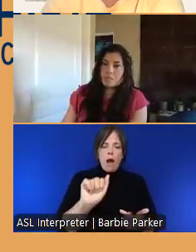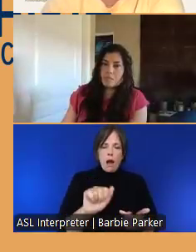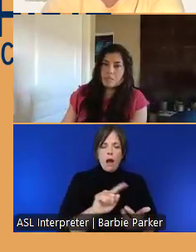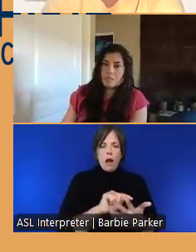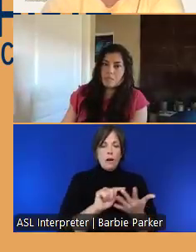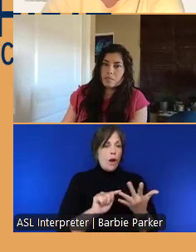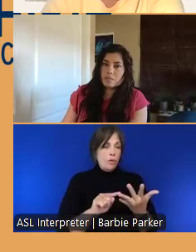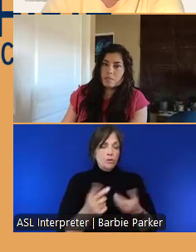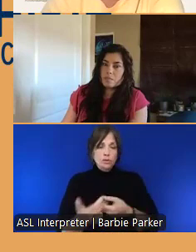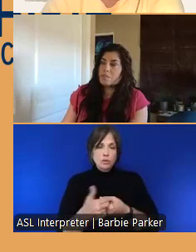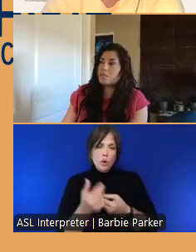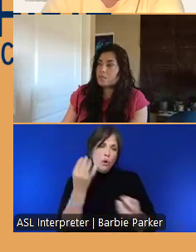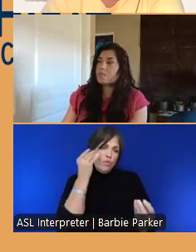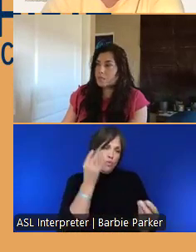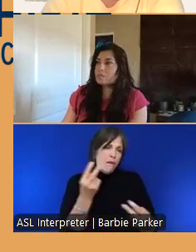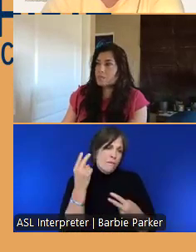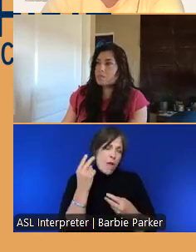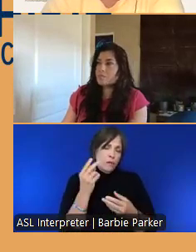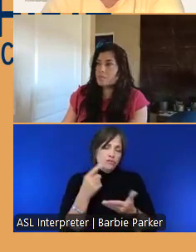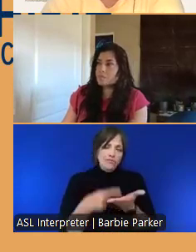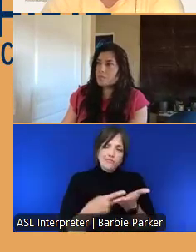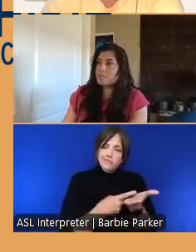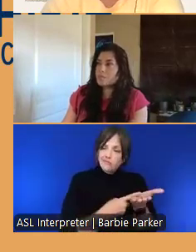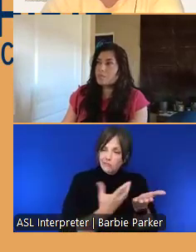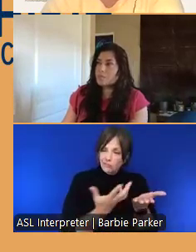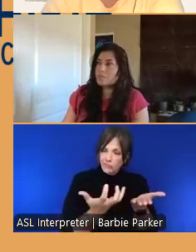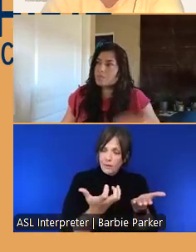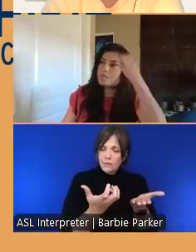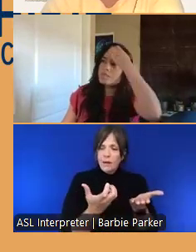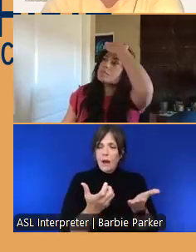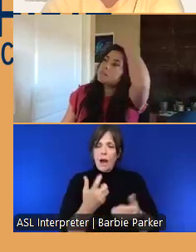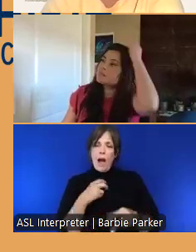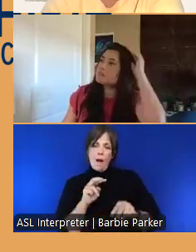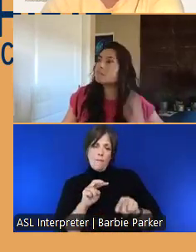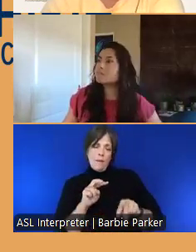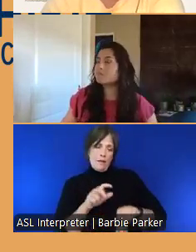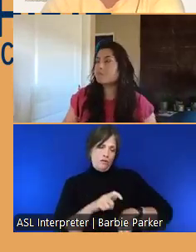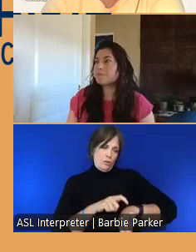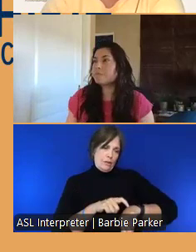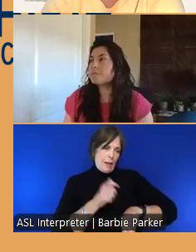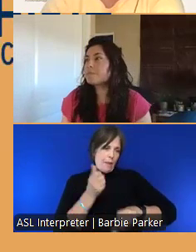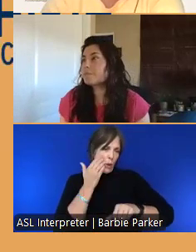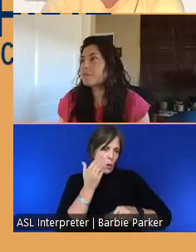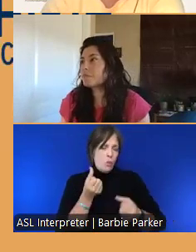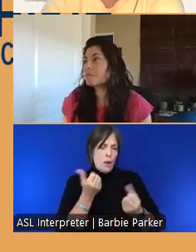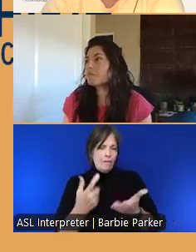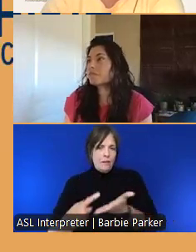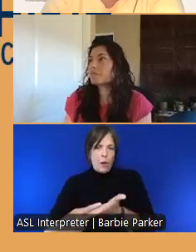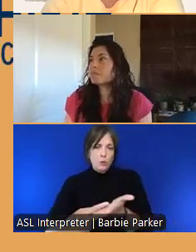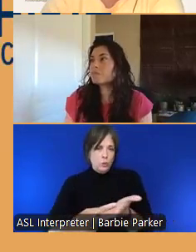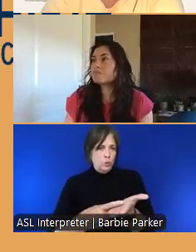like to reflect on, I'm also looking, you know, at the time, and I know there's a lot more to cover. And as I